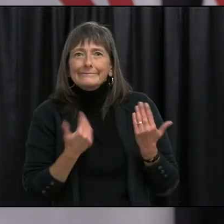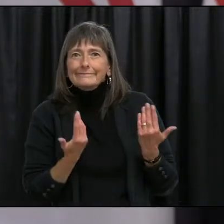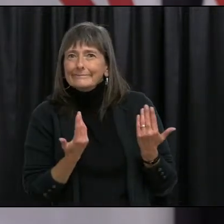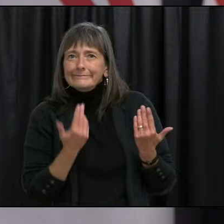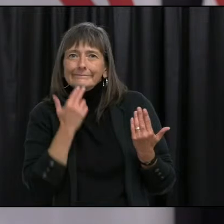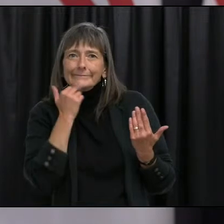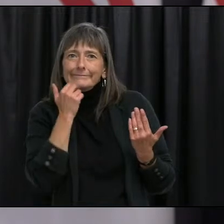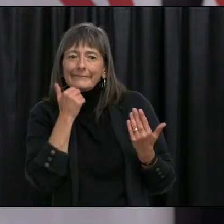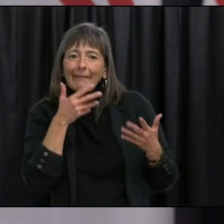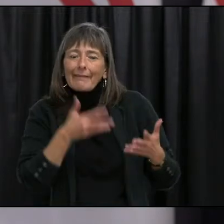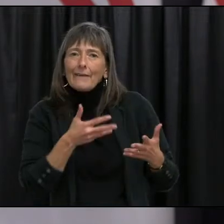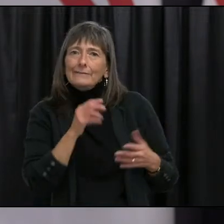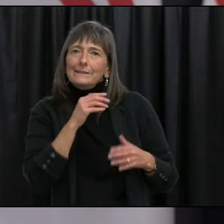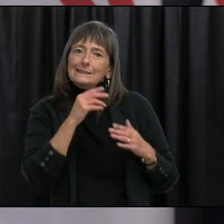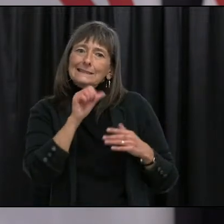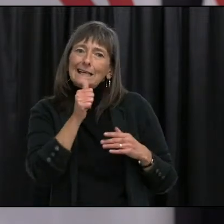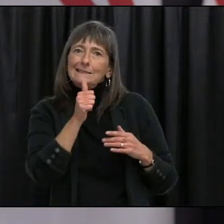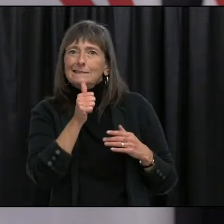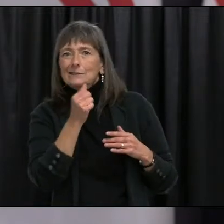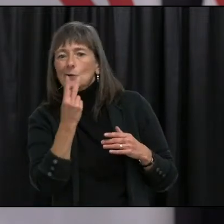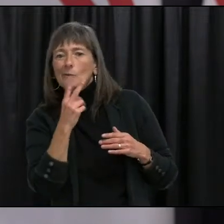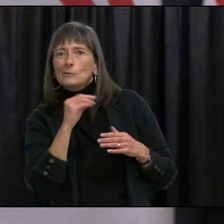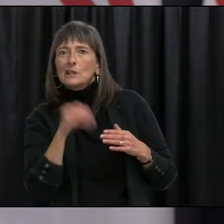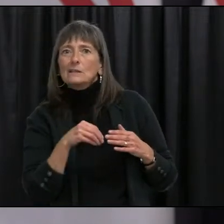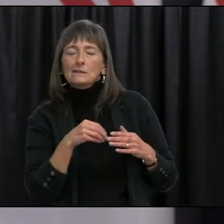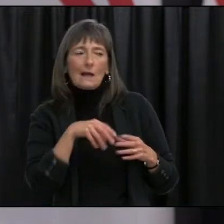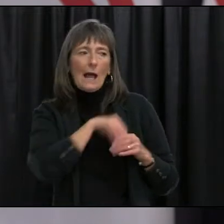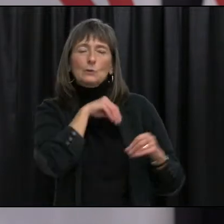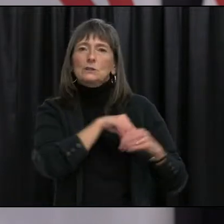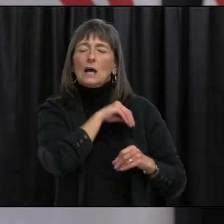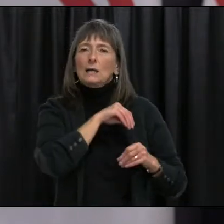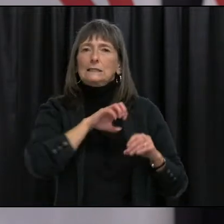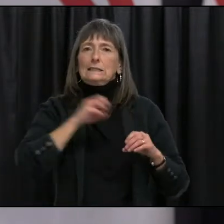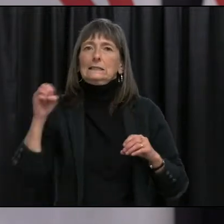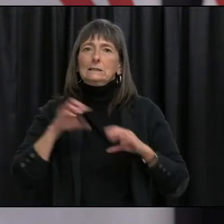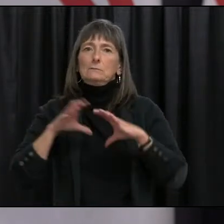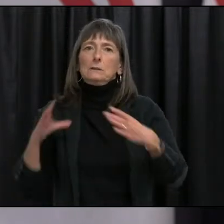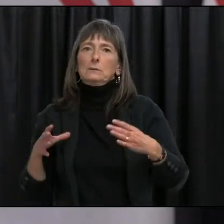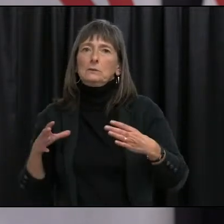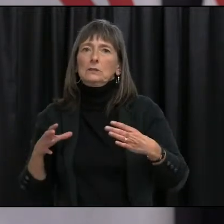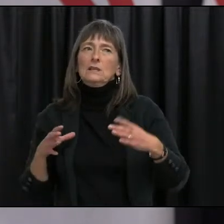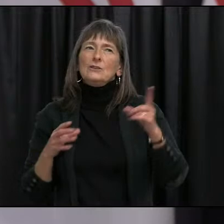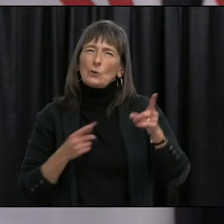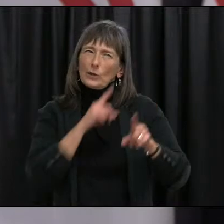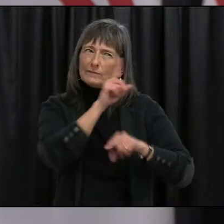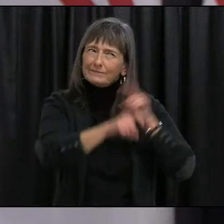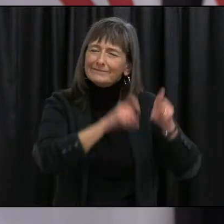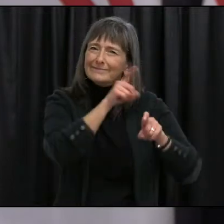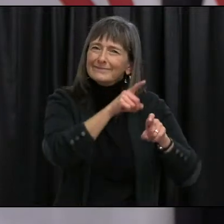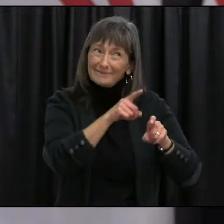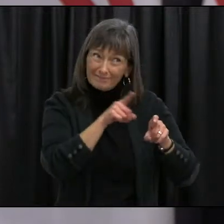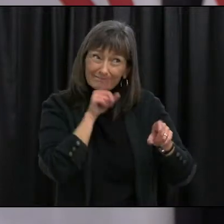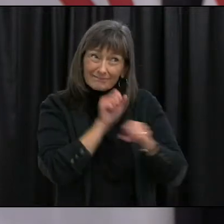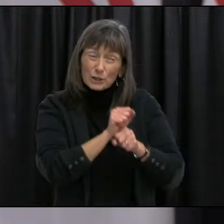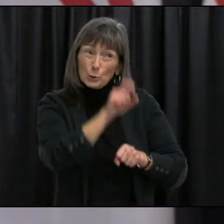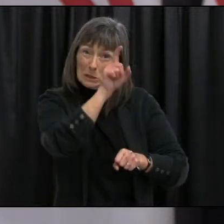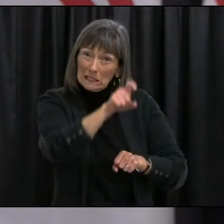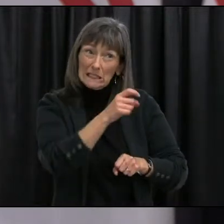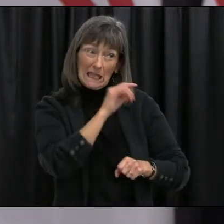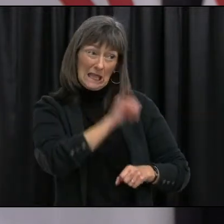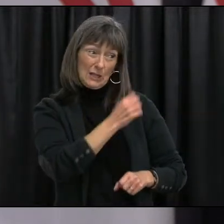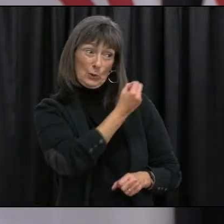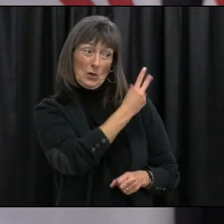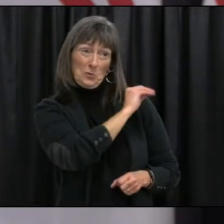asked them that, they seriously discuss what their options are to see if those folk are